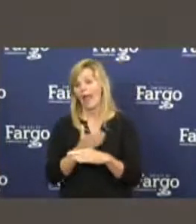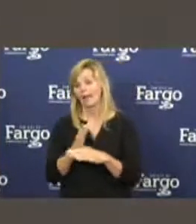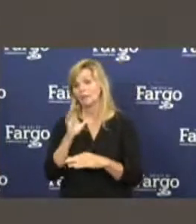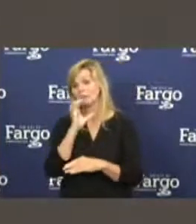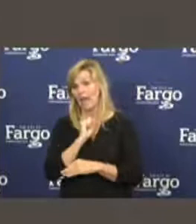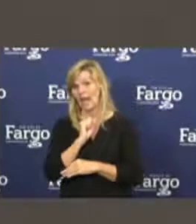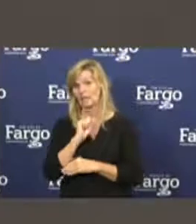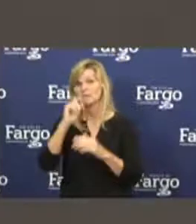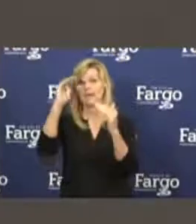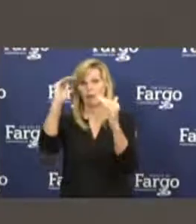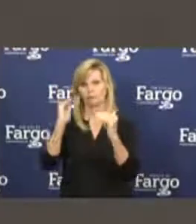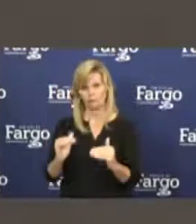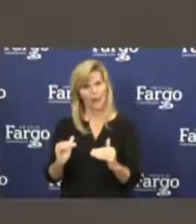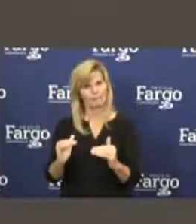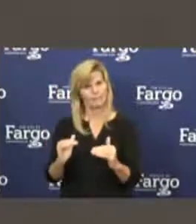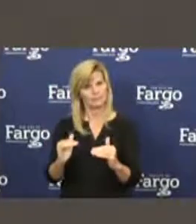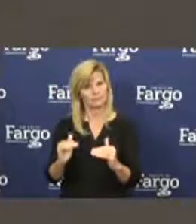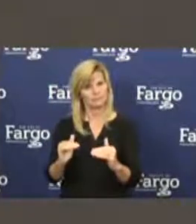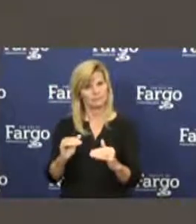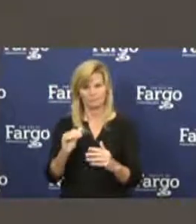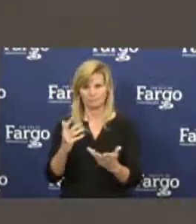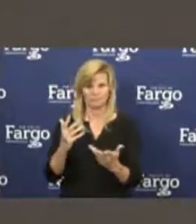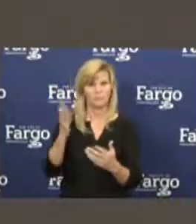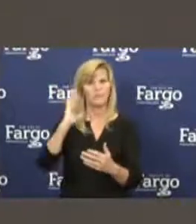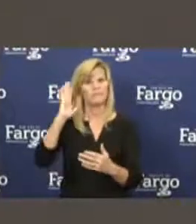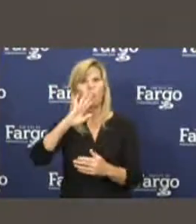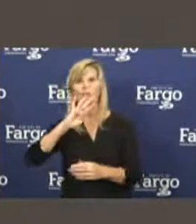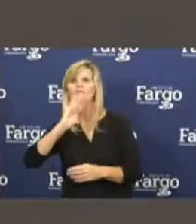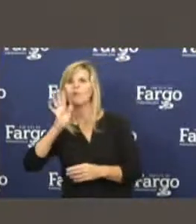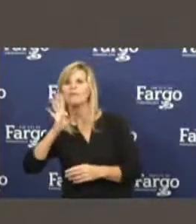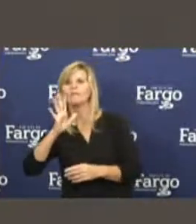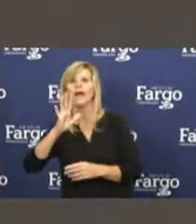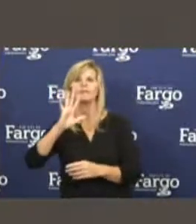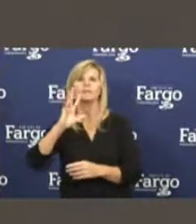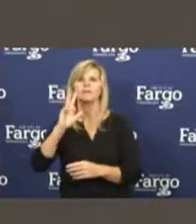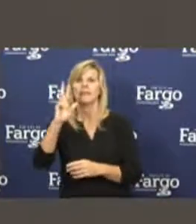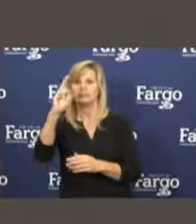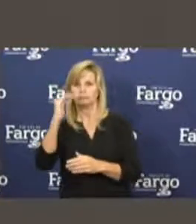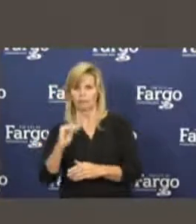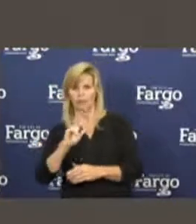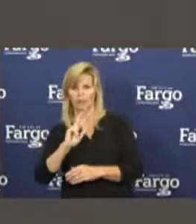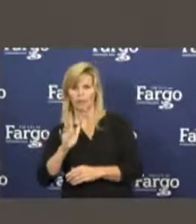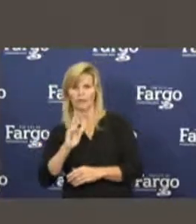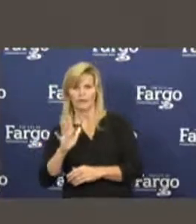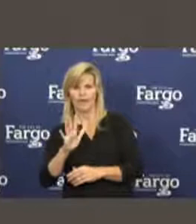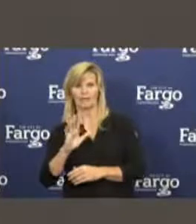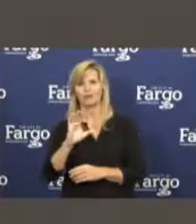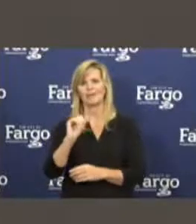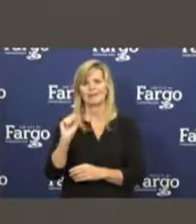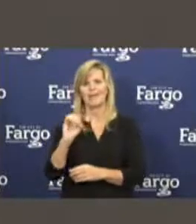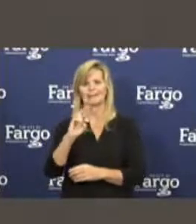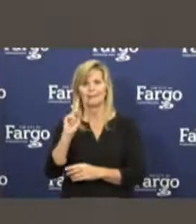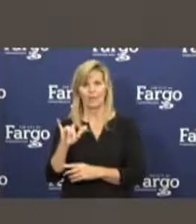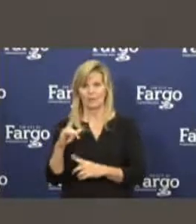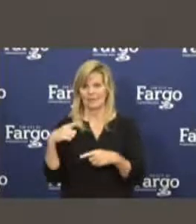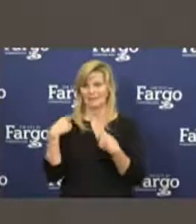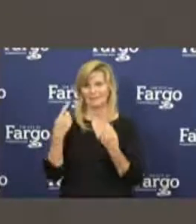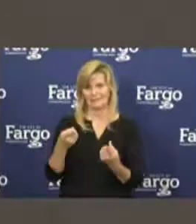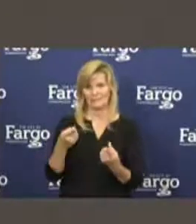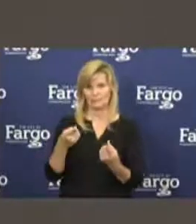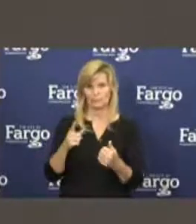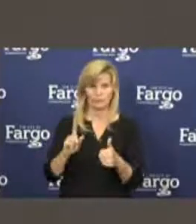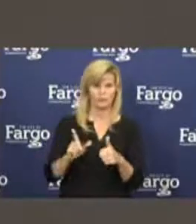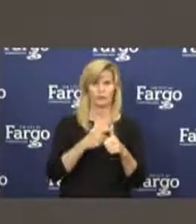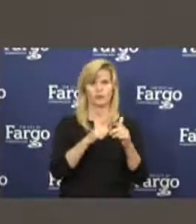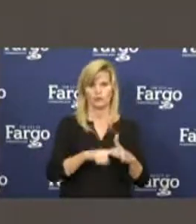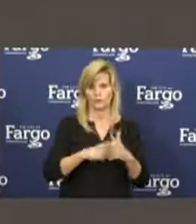dropped about 10 years, from about 45 to about 35 in Cass County since the beginning part of the